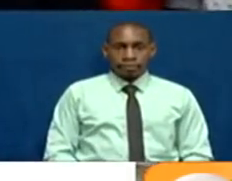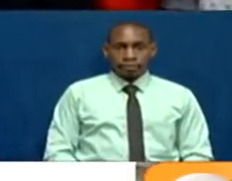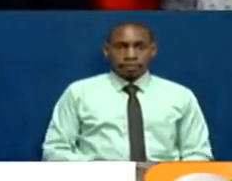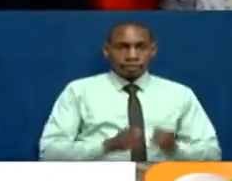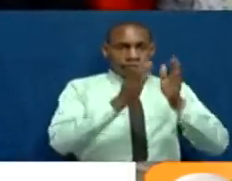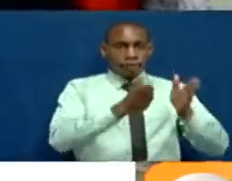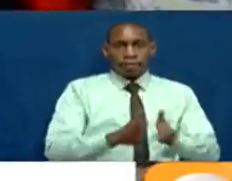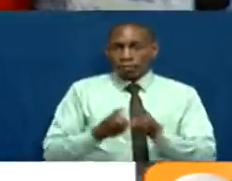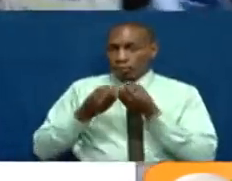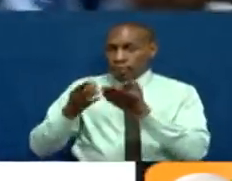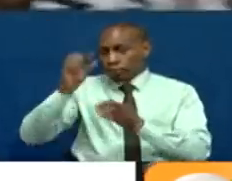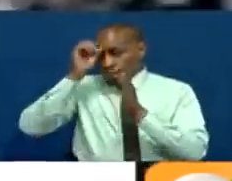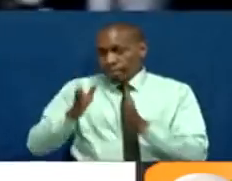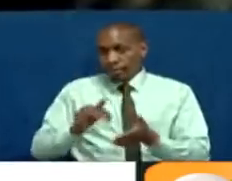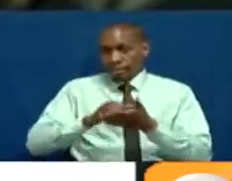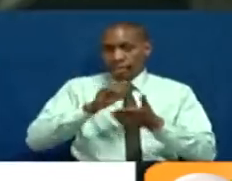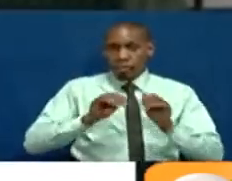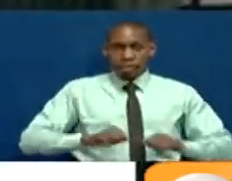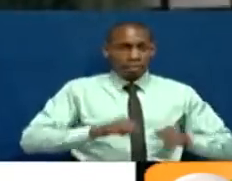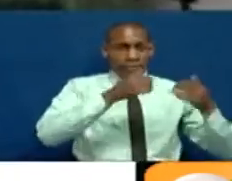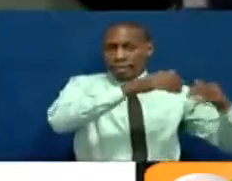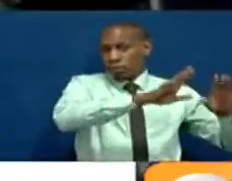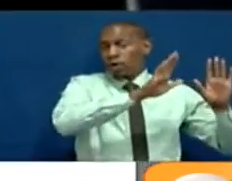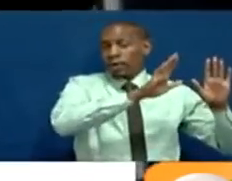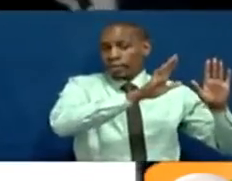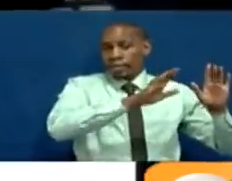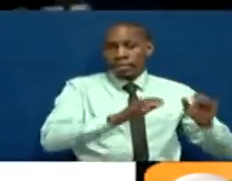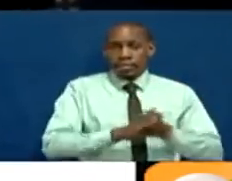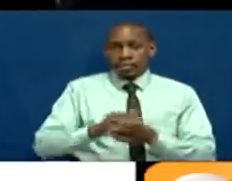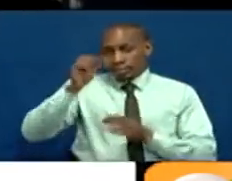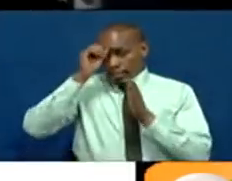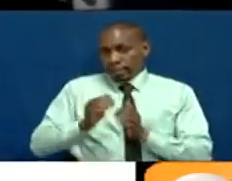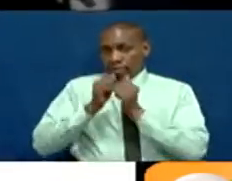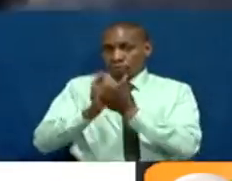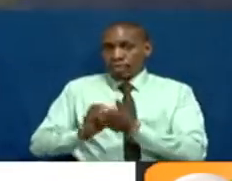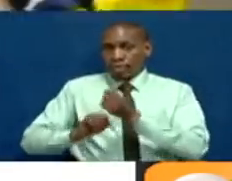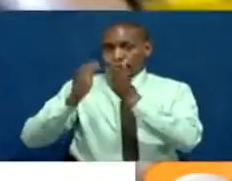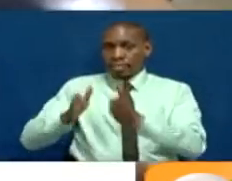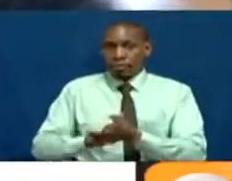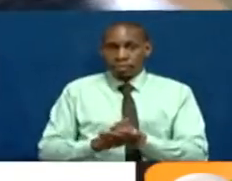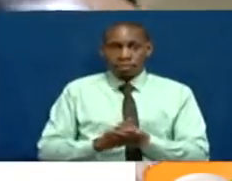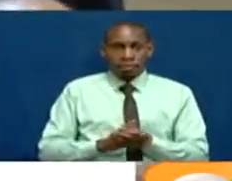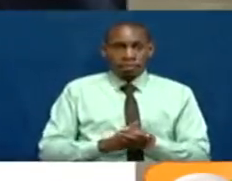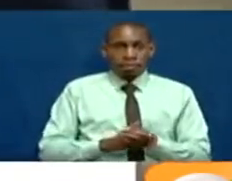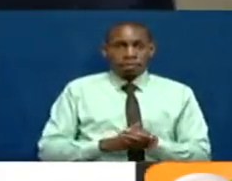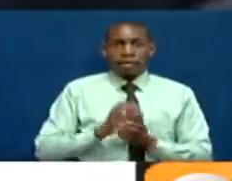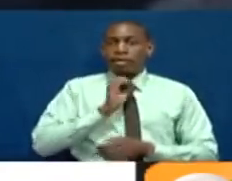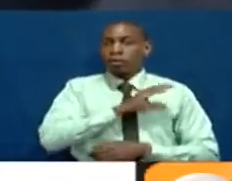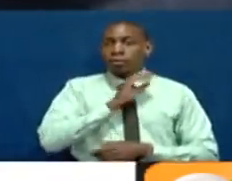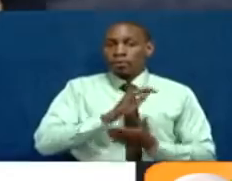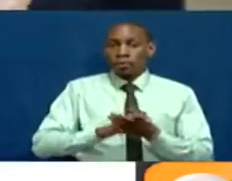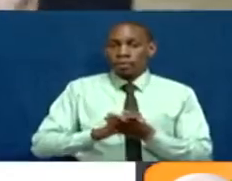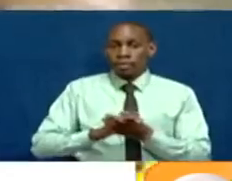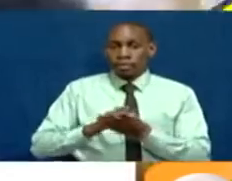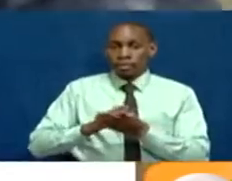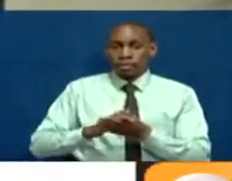Officers present told Wa Iria that Chebukati was not in. Wa Iria and his supporters took their protest downstairs from